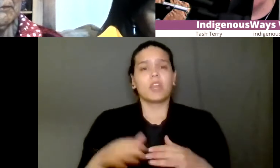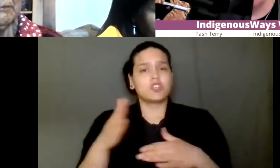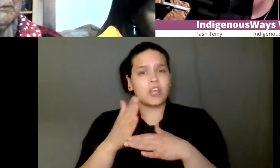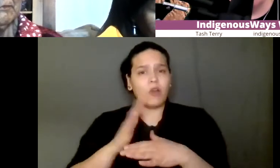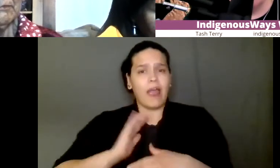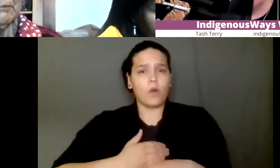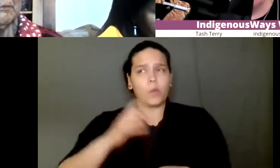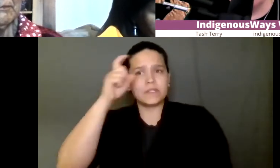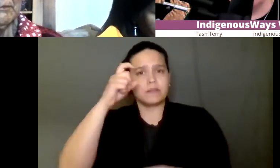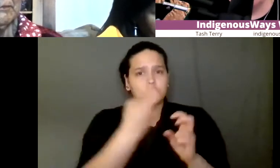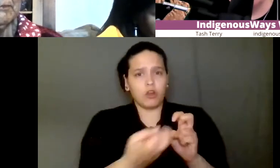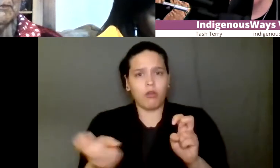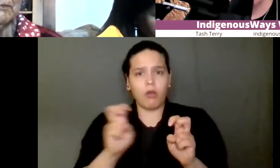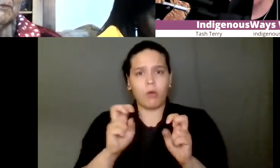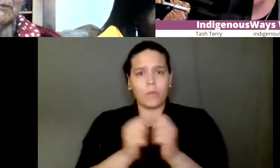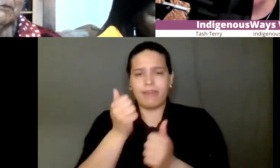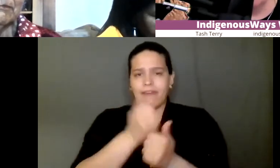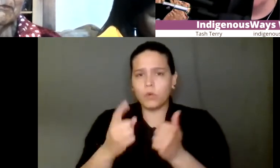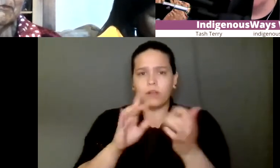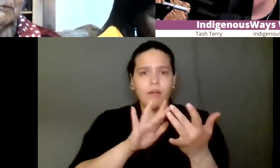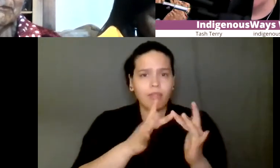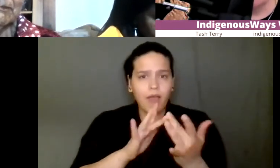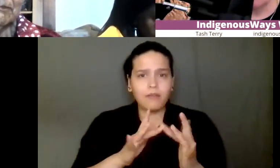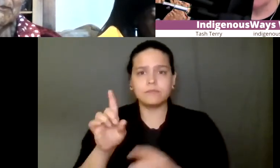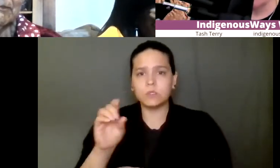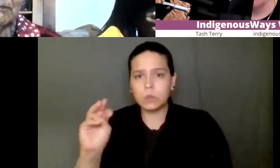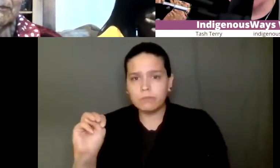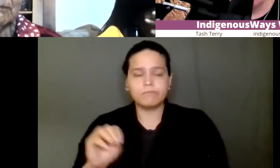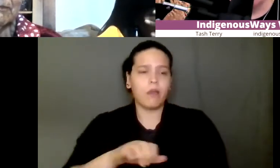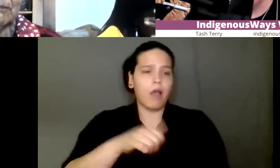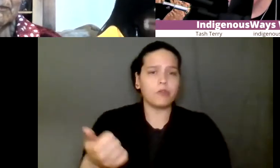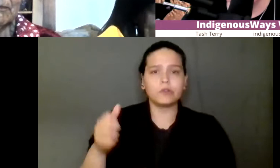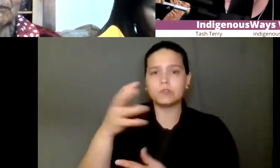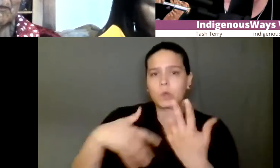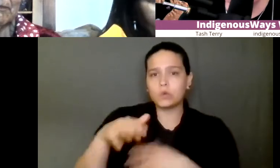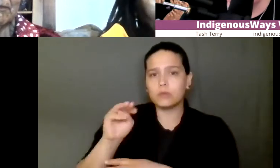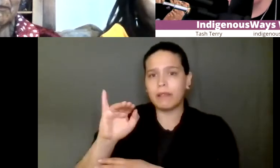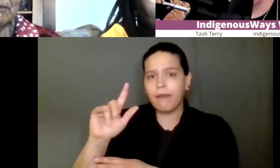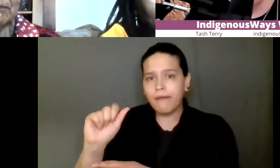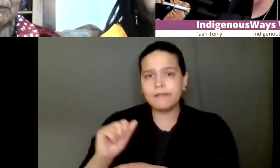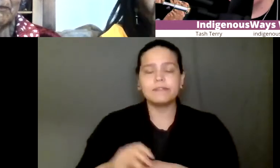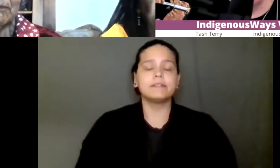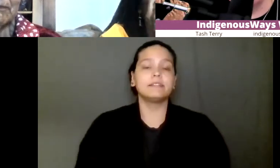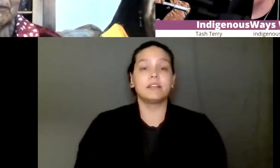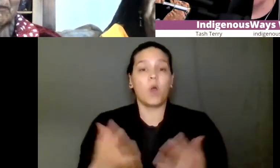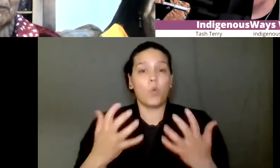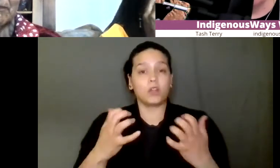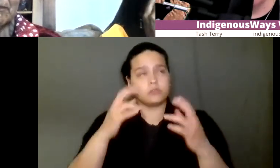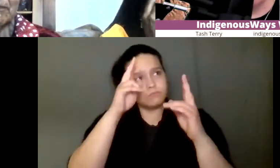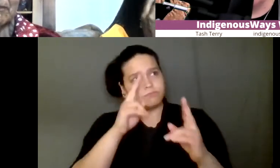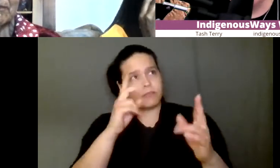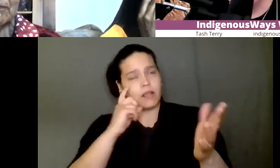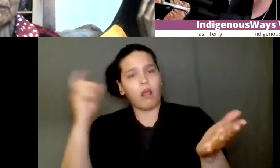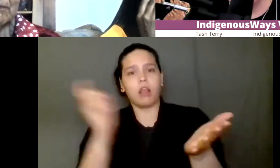media and on Zoom. We'd like to acknowledge the traditional owners of our country we call